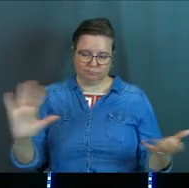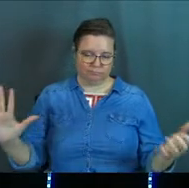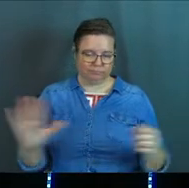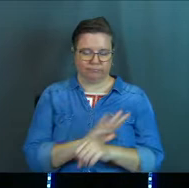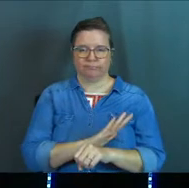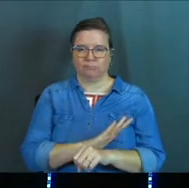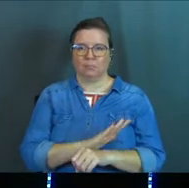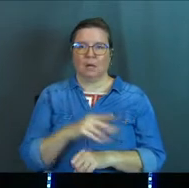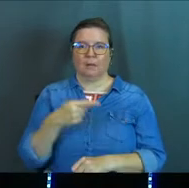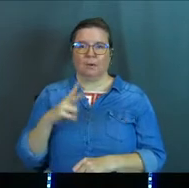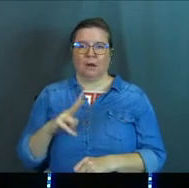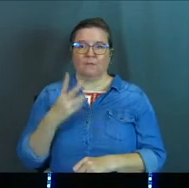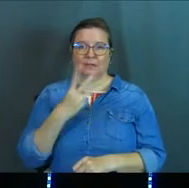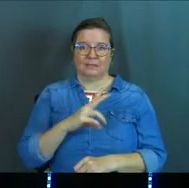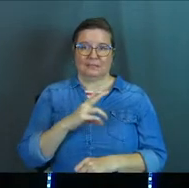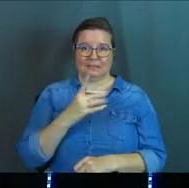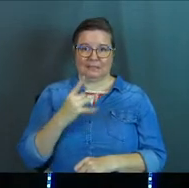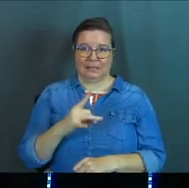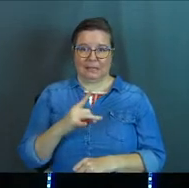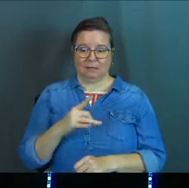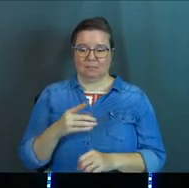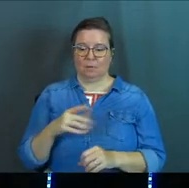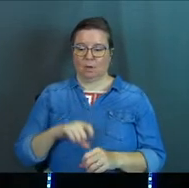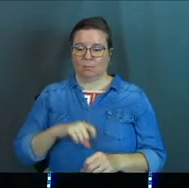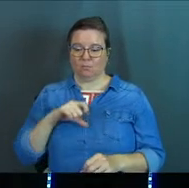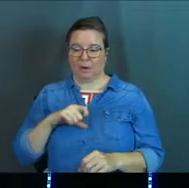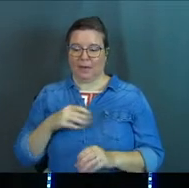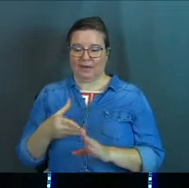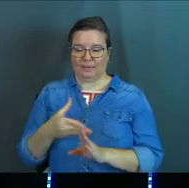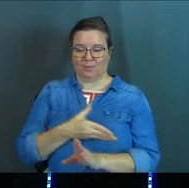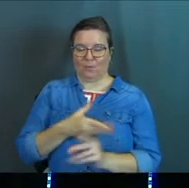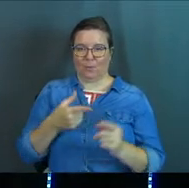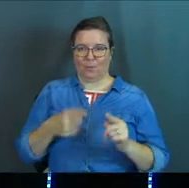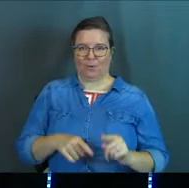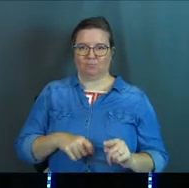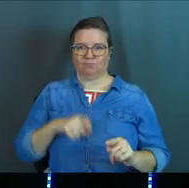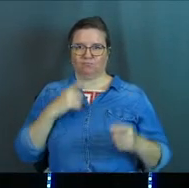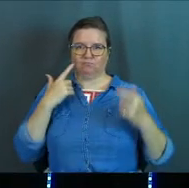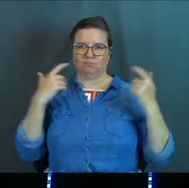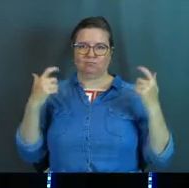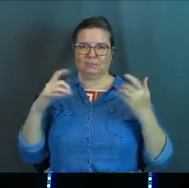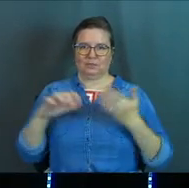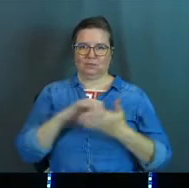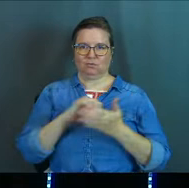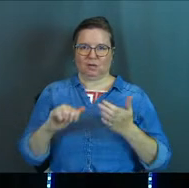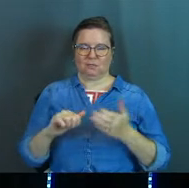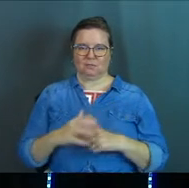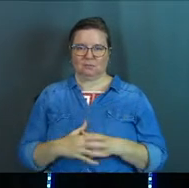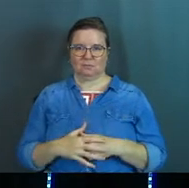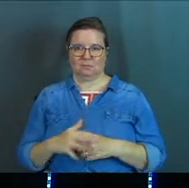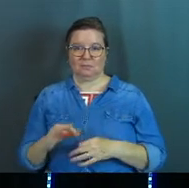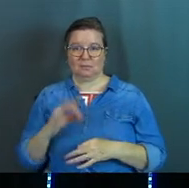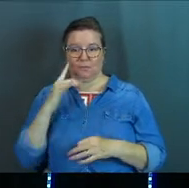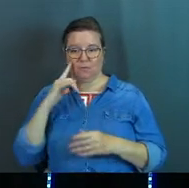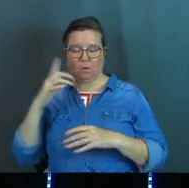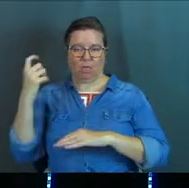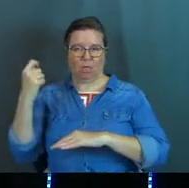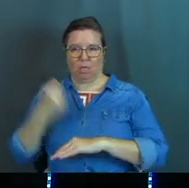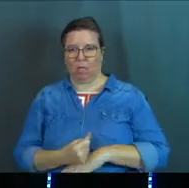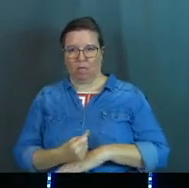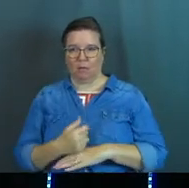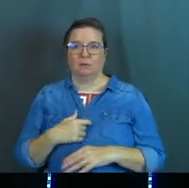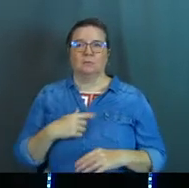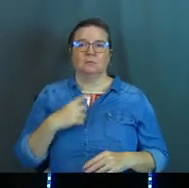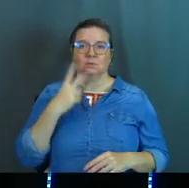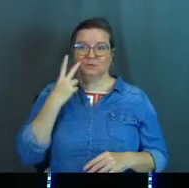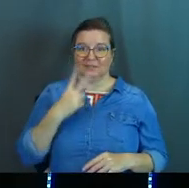16, 18. Pride goes before destruction, a haughty spirit before a fall. You guys grew up as kids hearing that phrase,